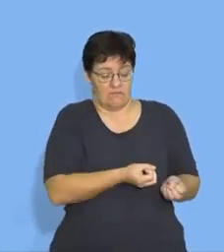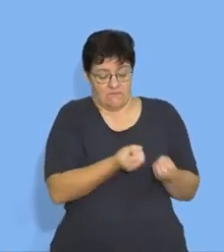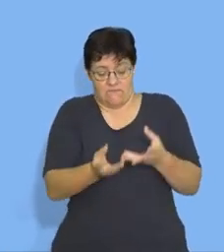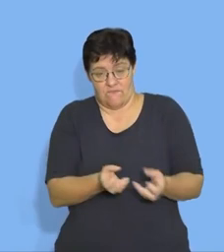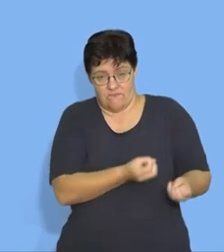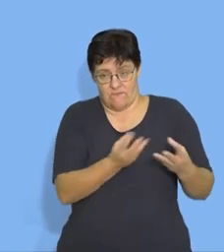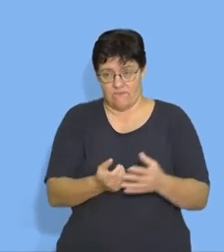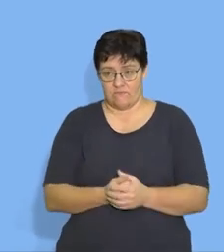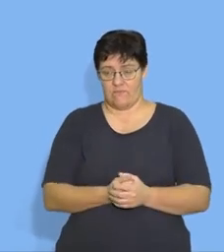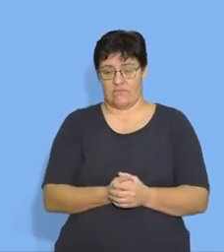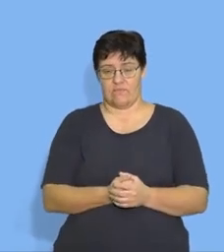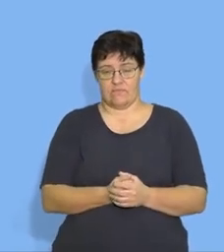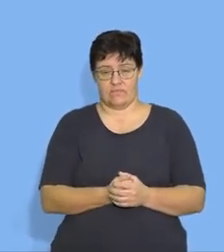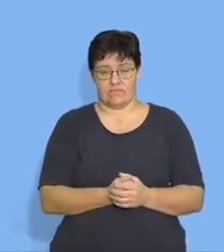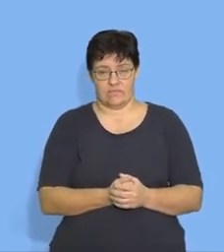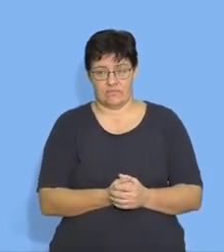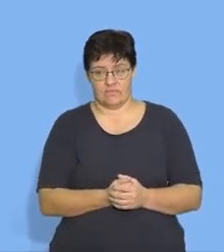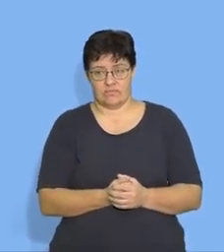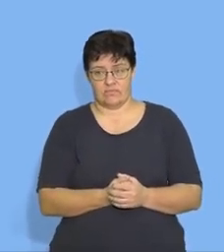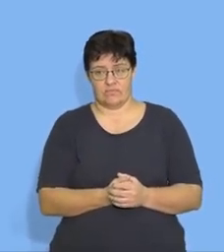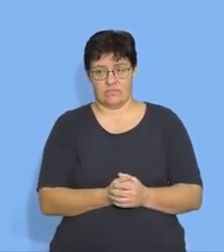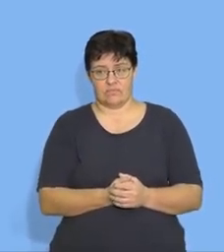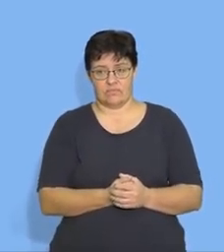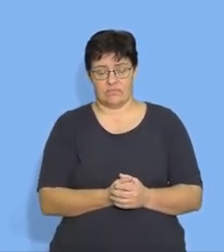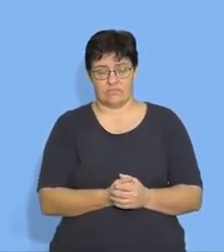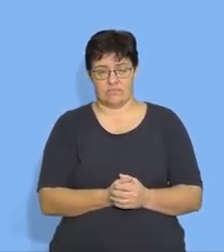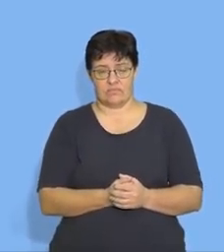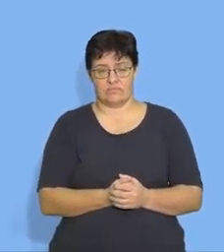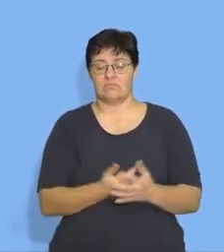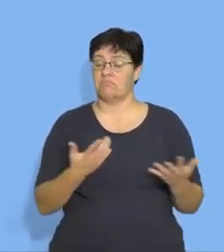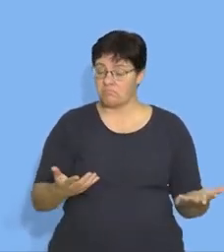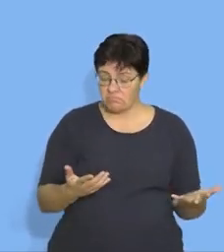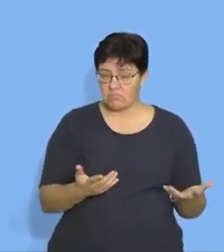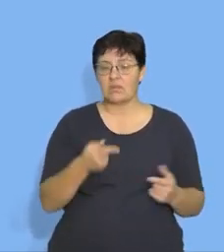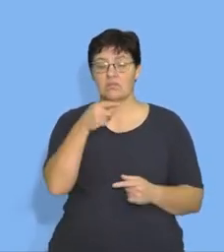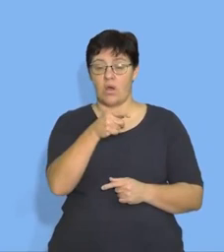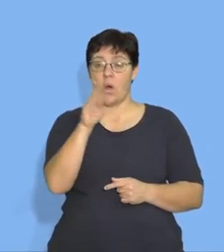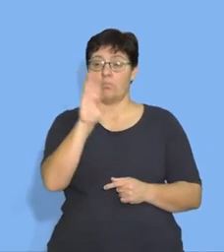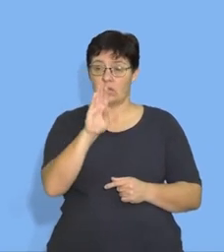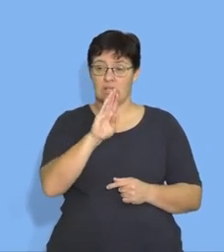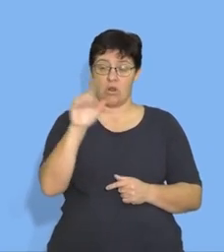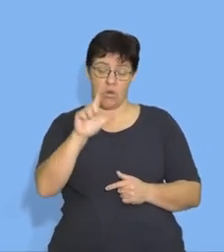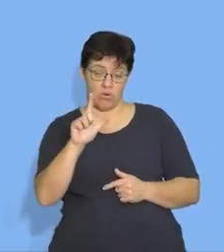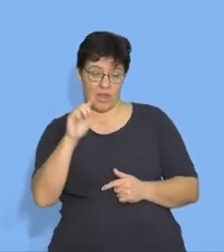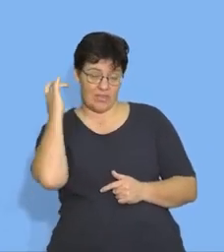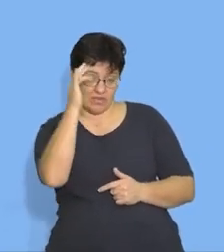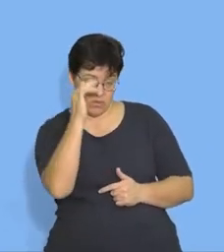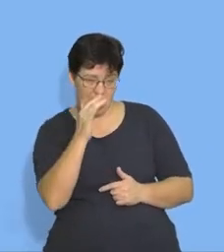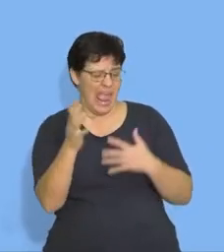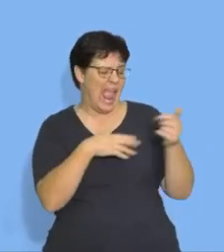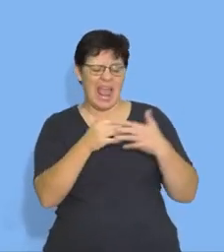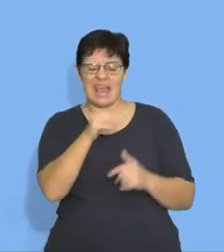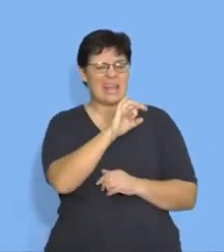would refer to it as a proton. Okay, right. So according to Bronsted-Lowry theory, any acid, because all